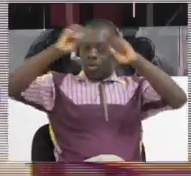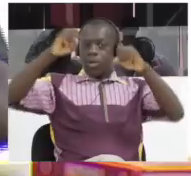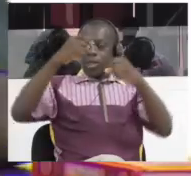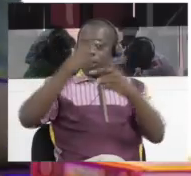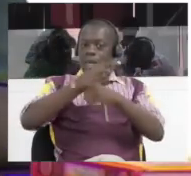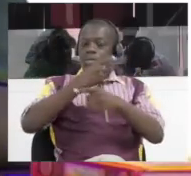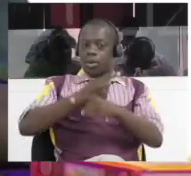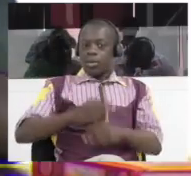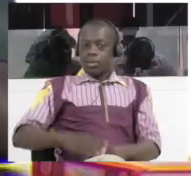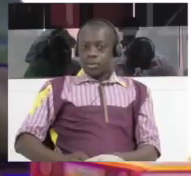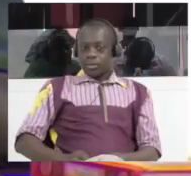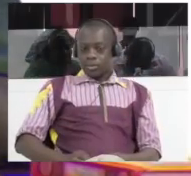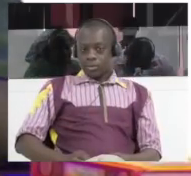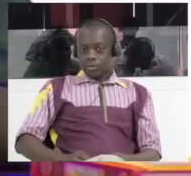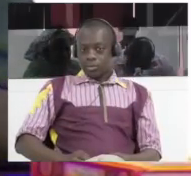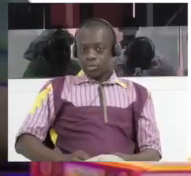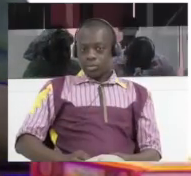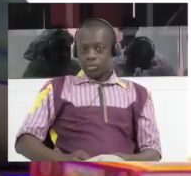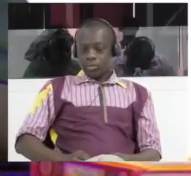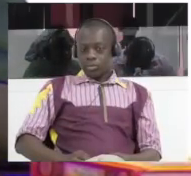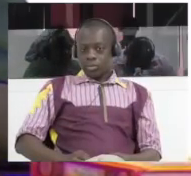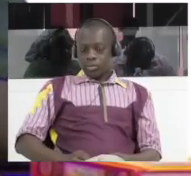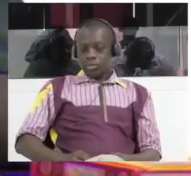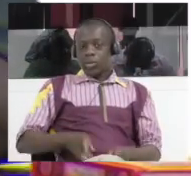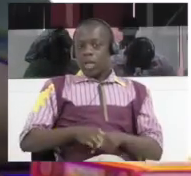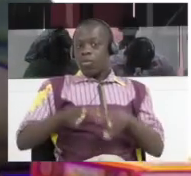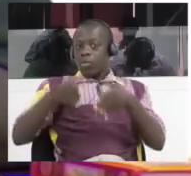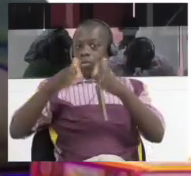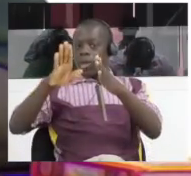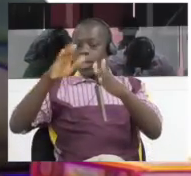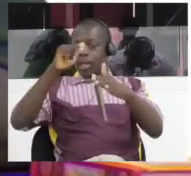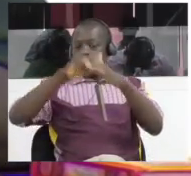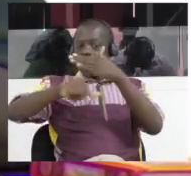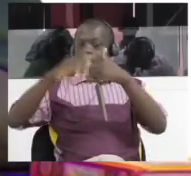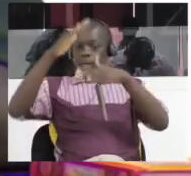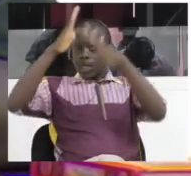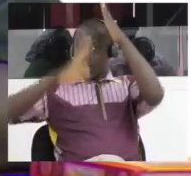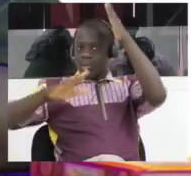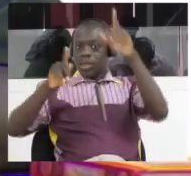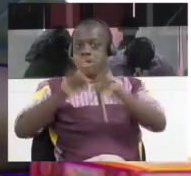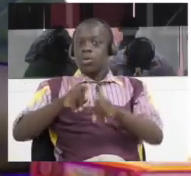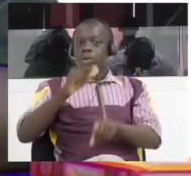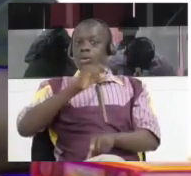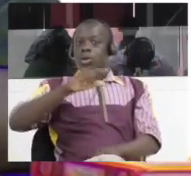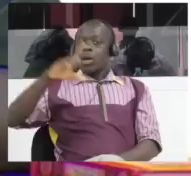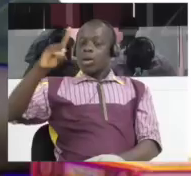There is a system in the army which was known as